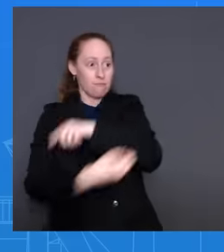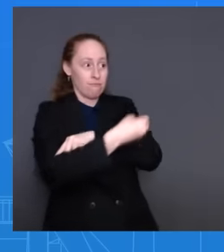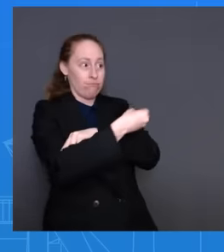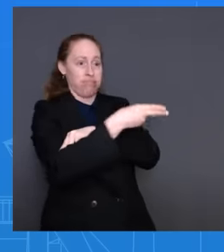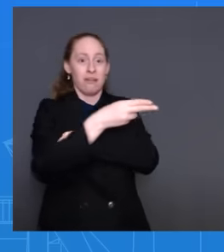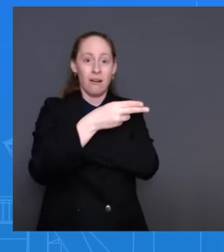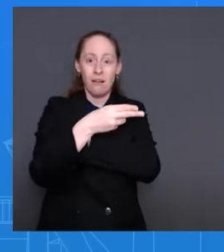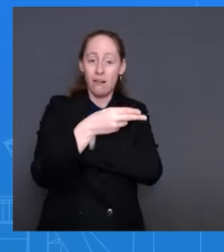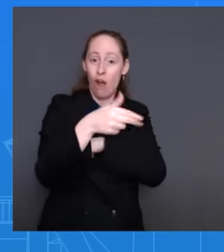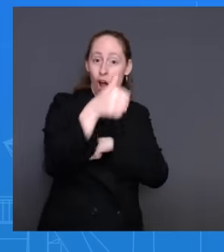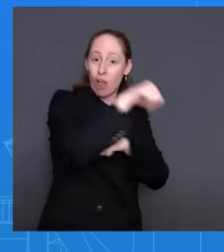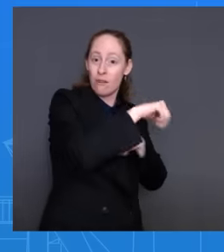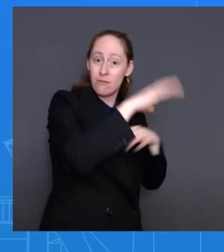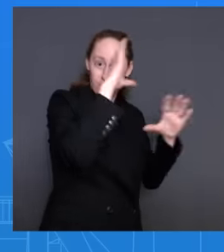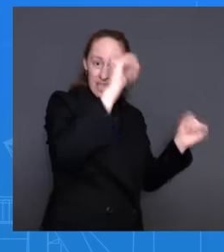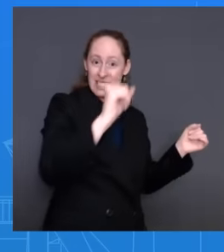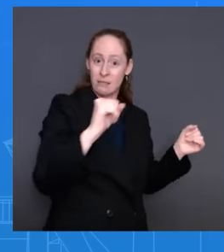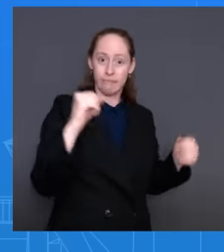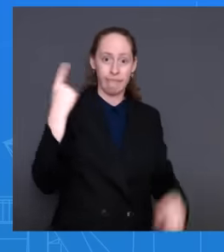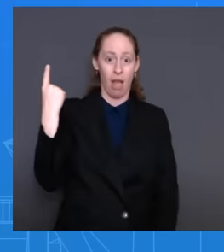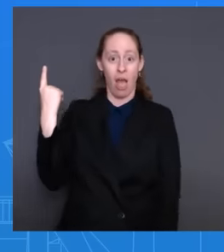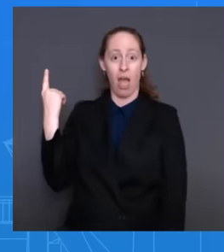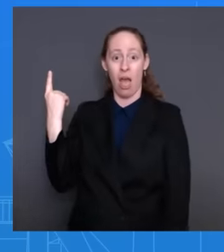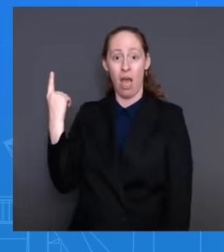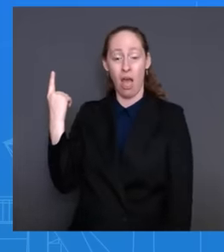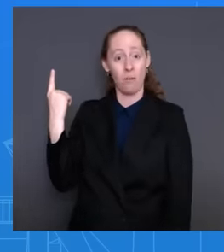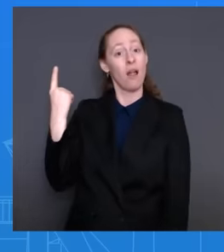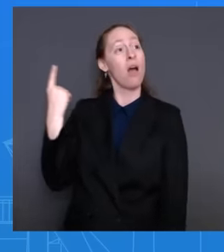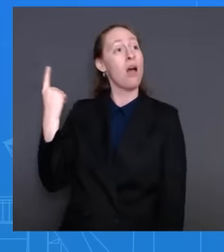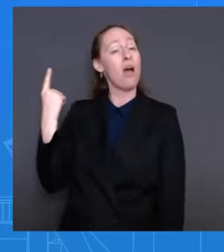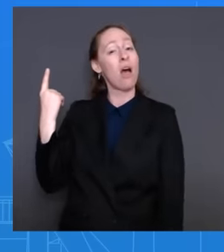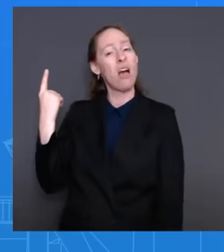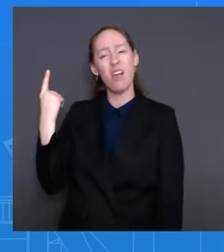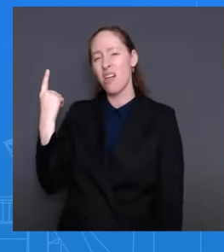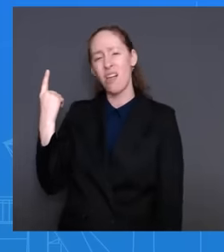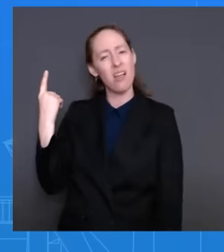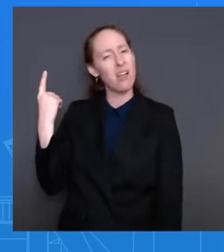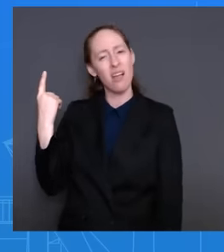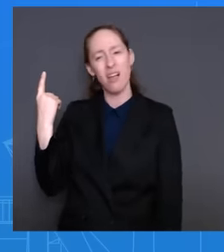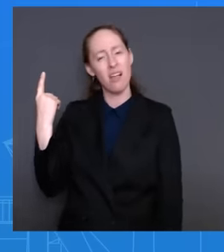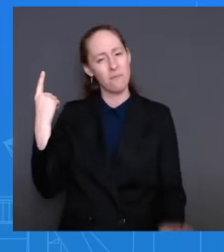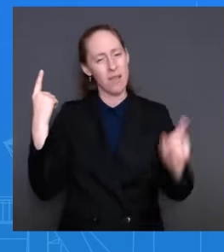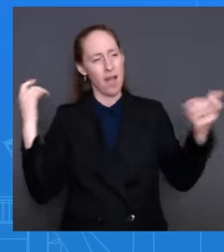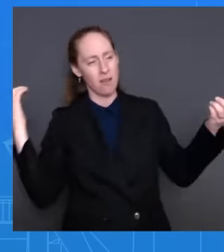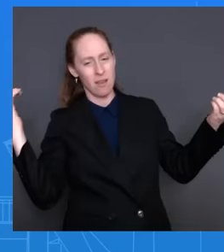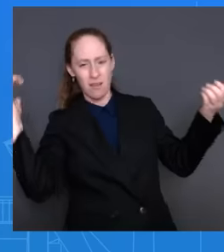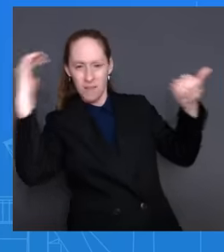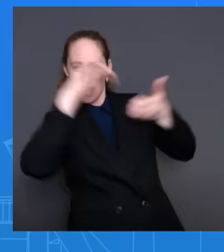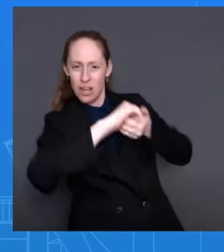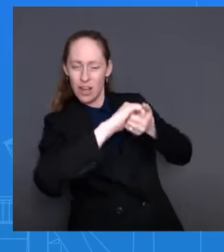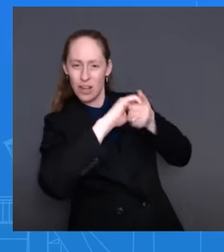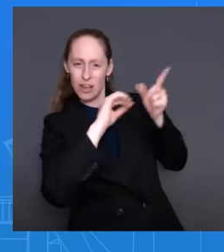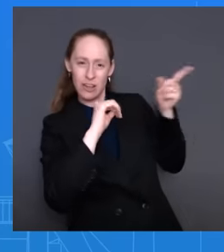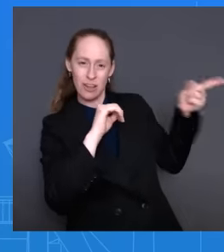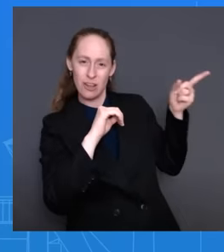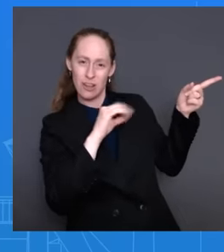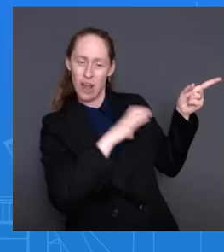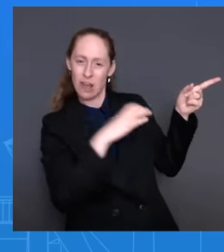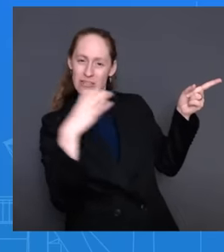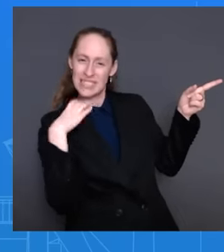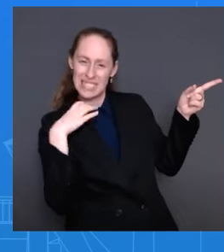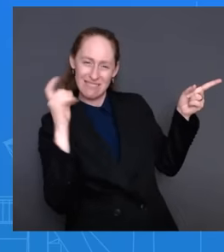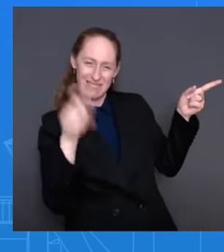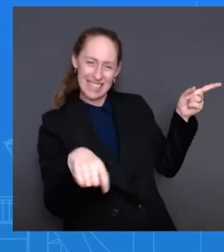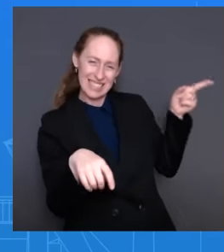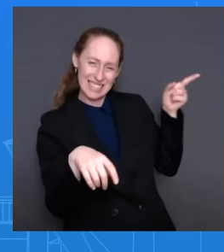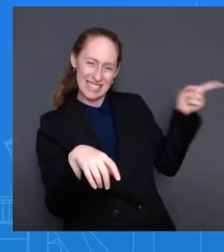This is what you heard him say to Kelly O yesterday. And so Congress needs to act so we can have federal law legislation on